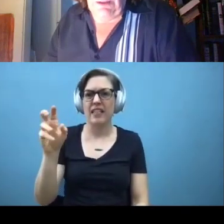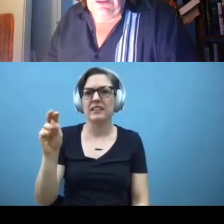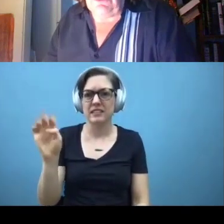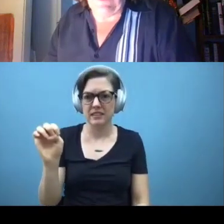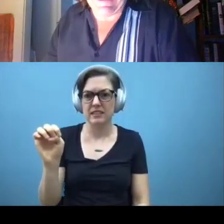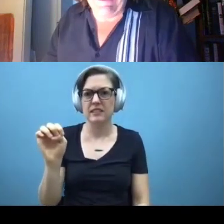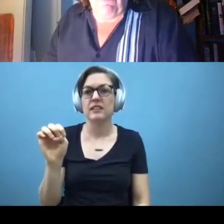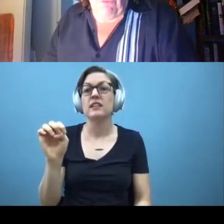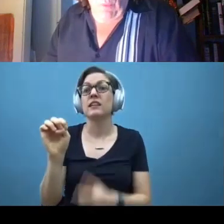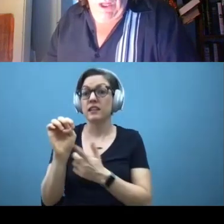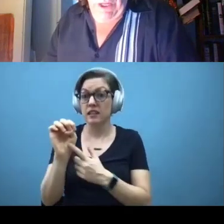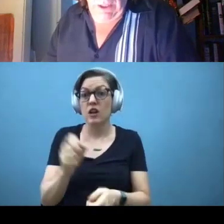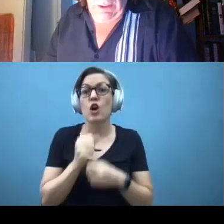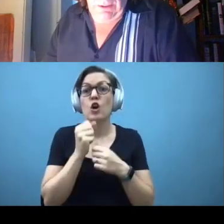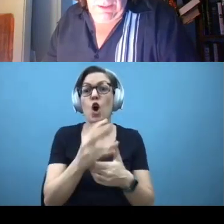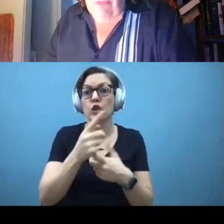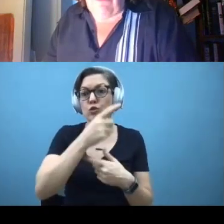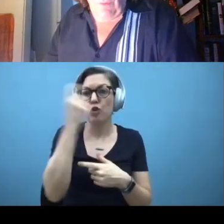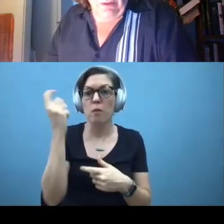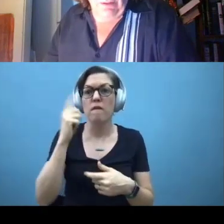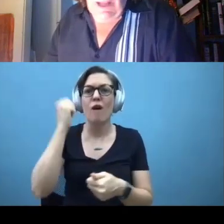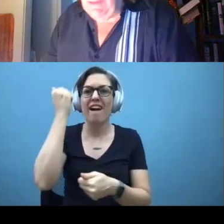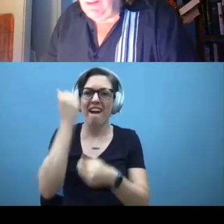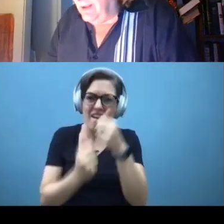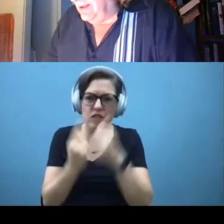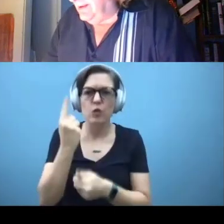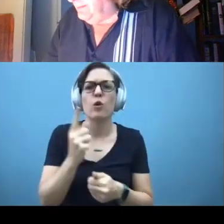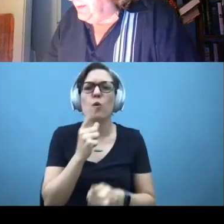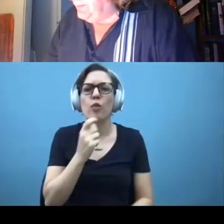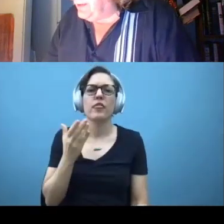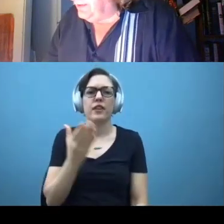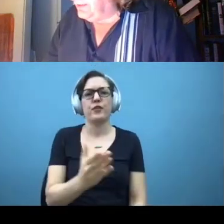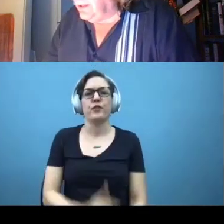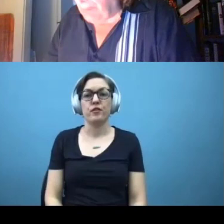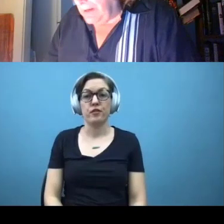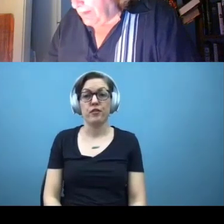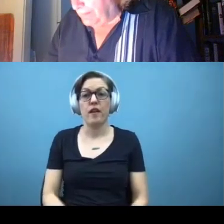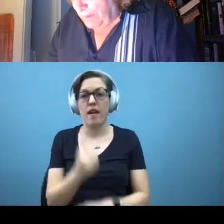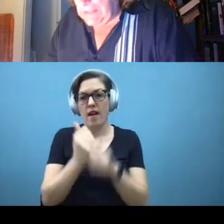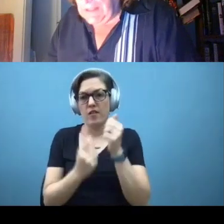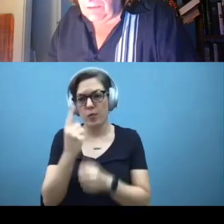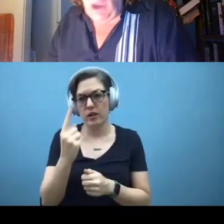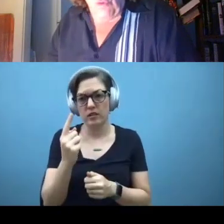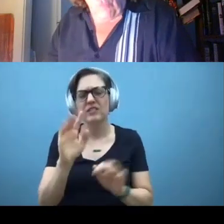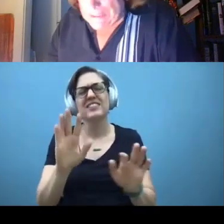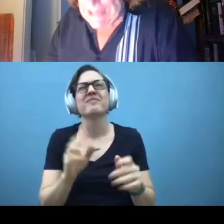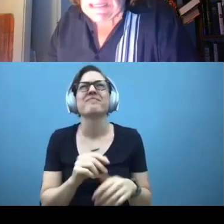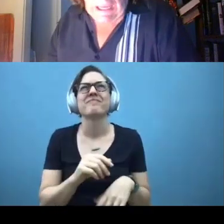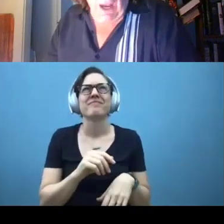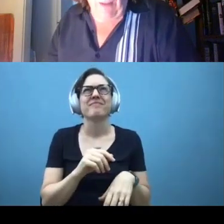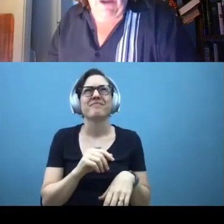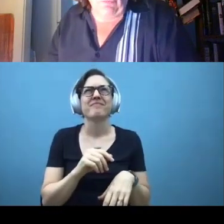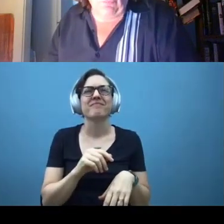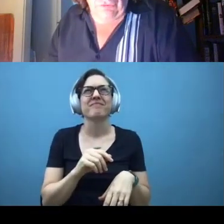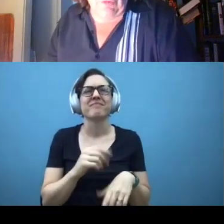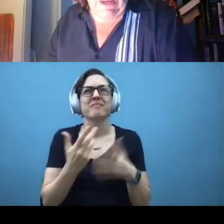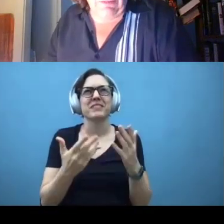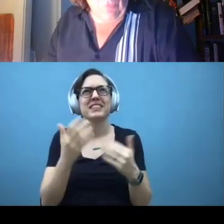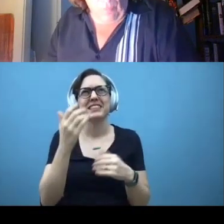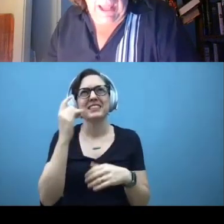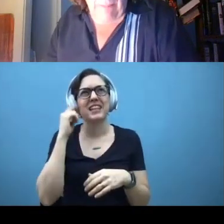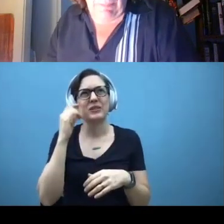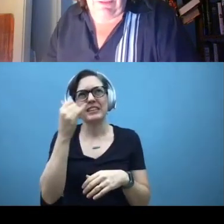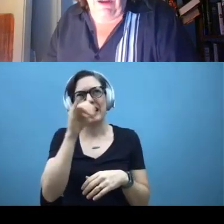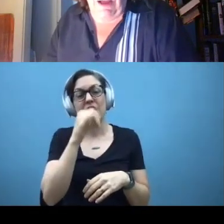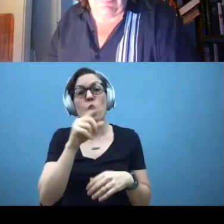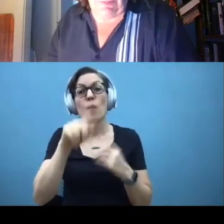trauma to everyone. Everyone. I mean, maybe it sounds silly, but I'm not meaning it to. Reading about restraints